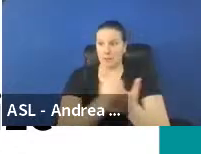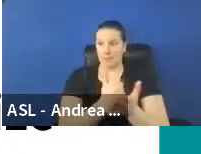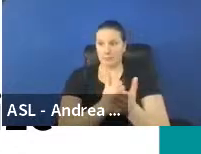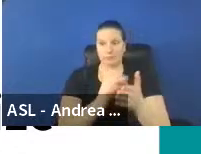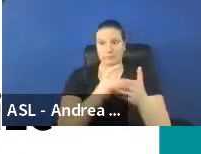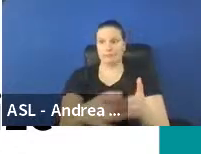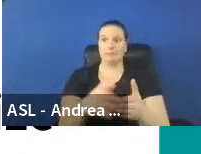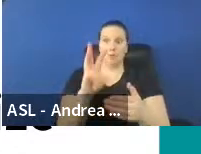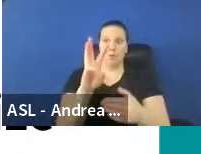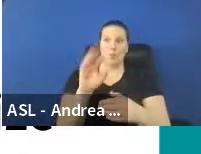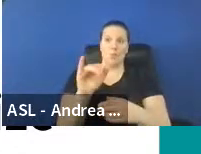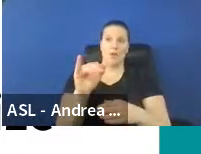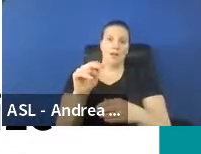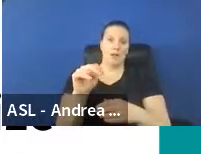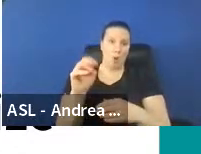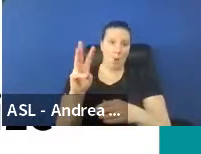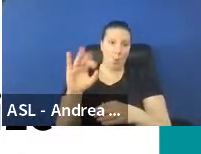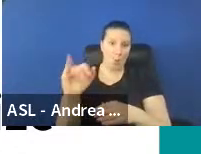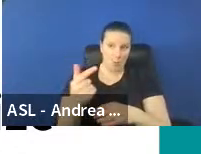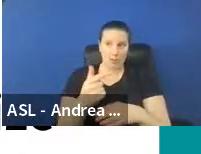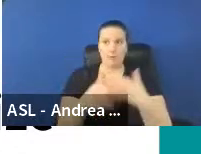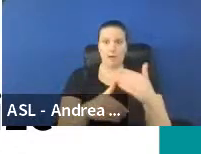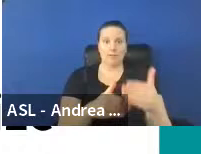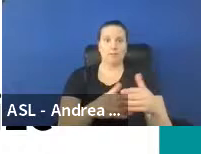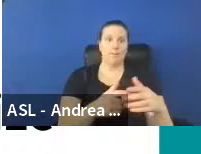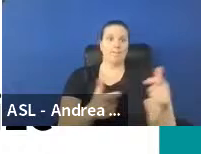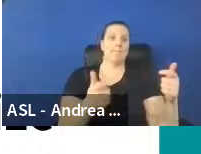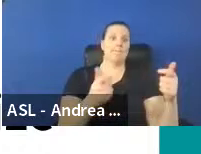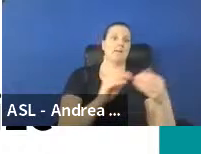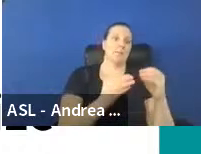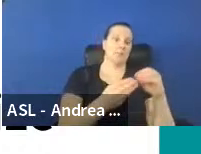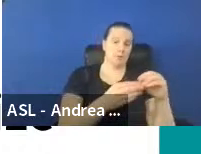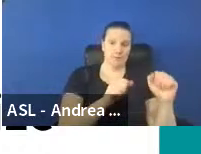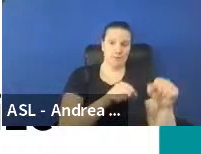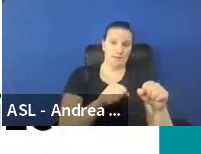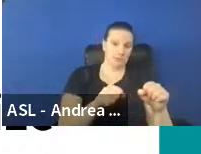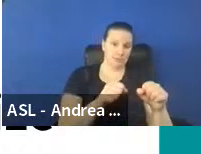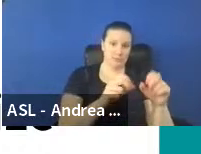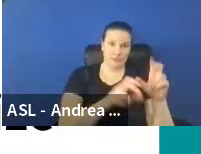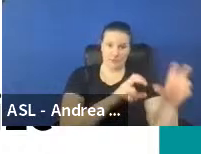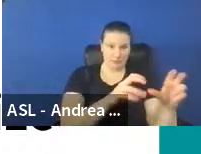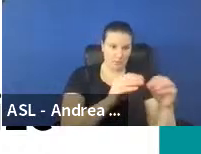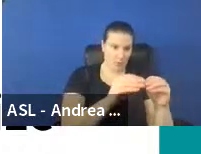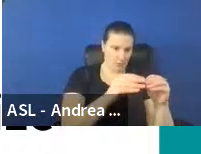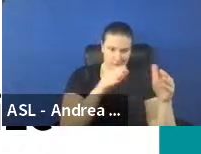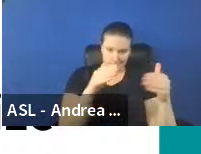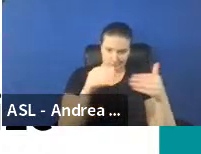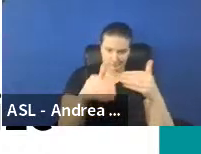winnowing process of moving from a large number of potential investments to something more refined.